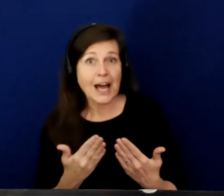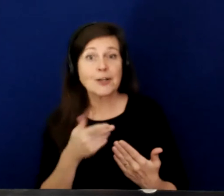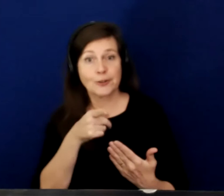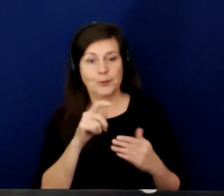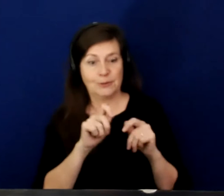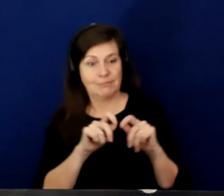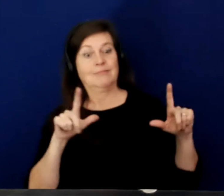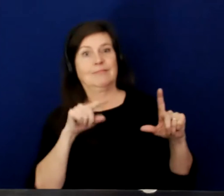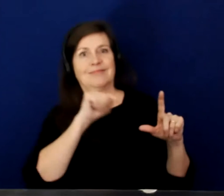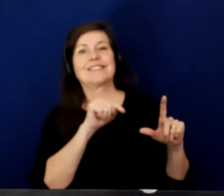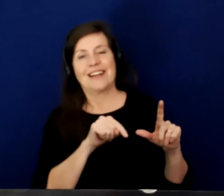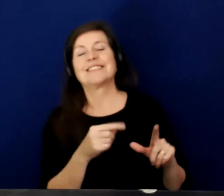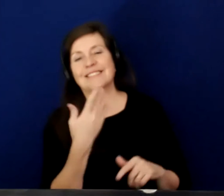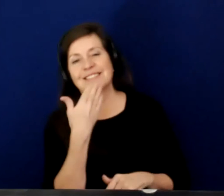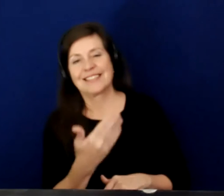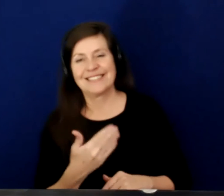do. So thank you.